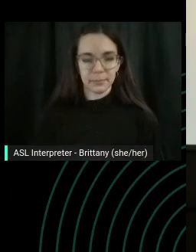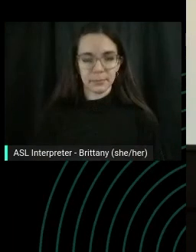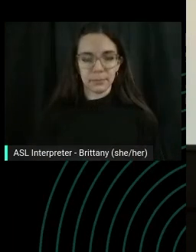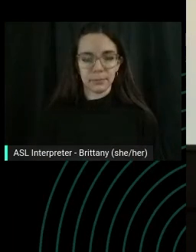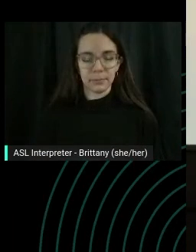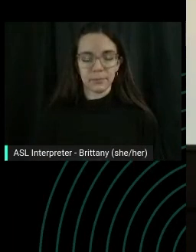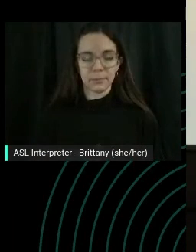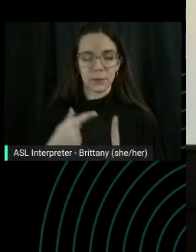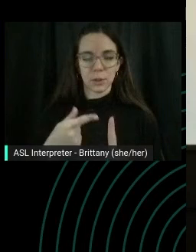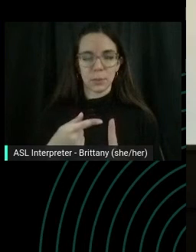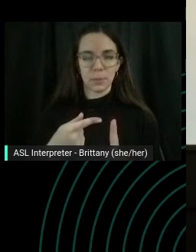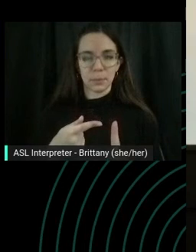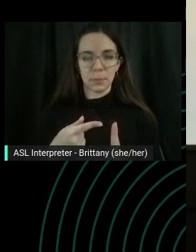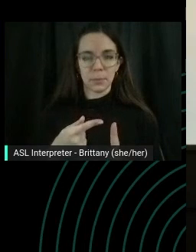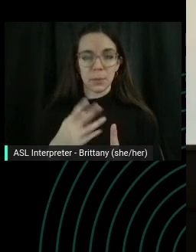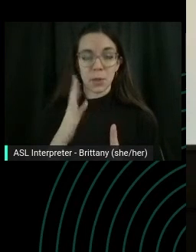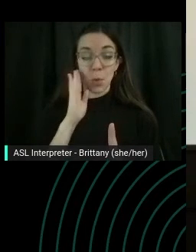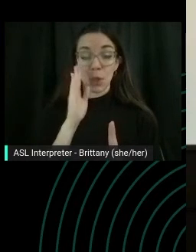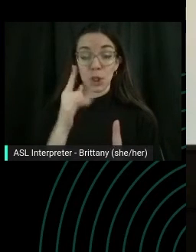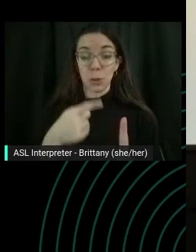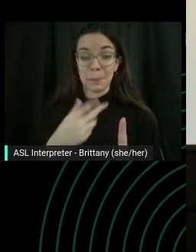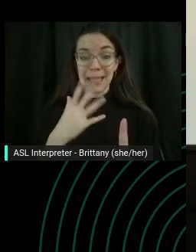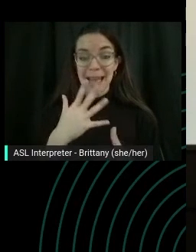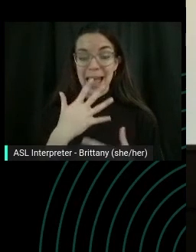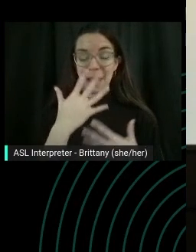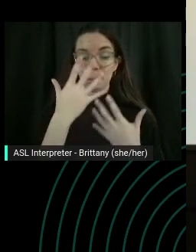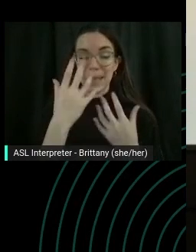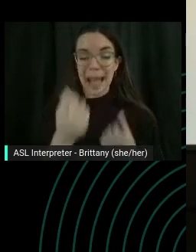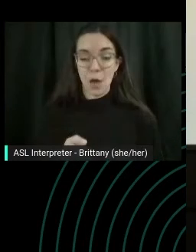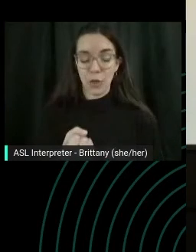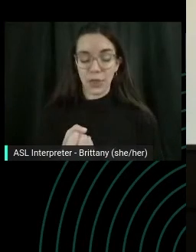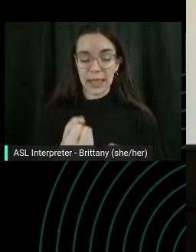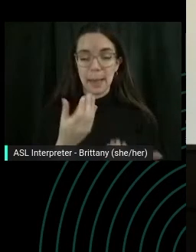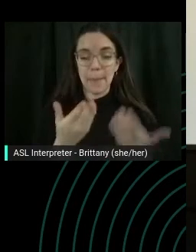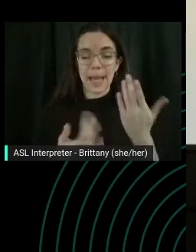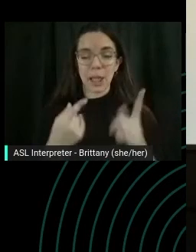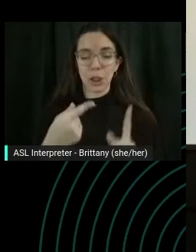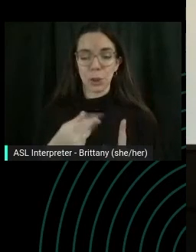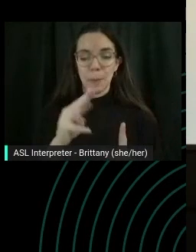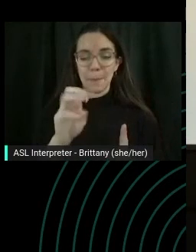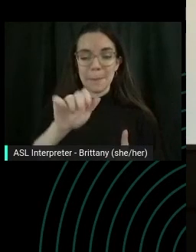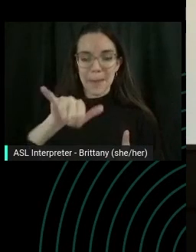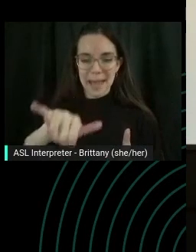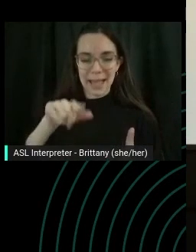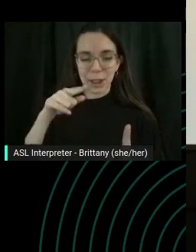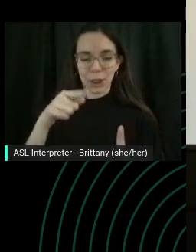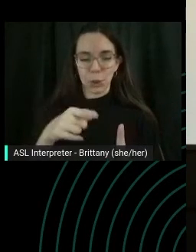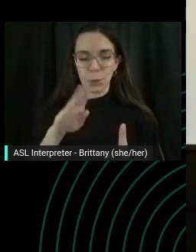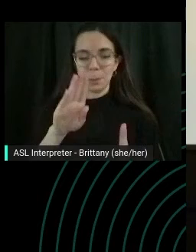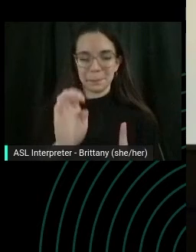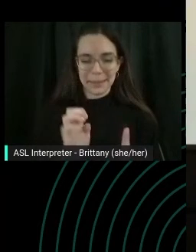May you be healthy. May you be healthy.